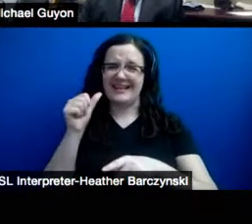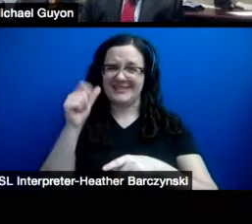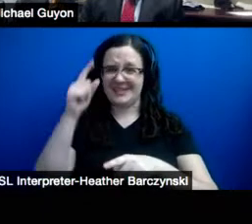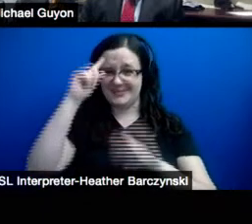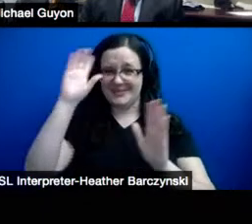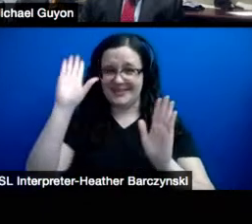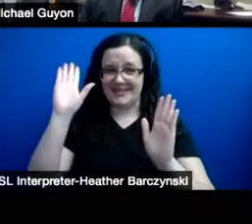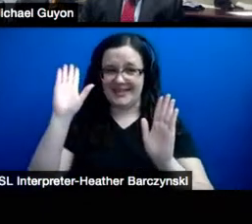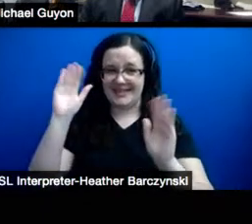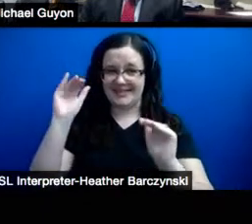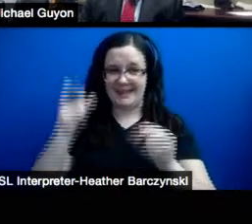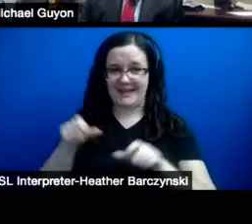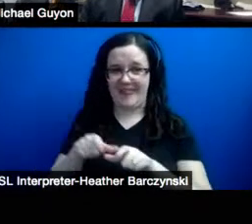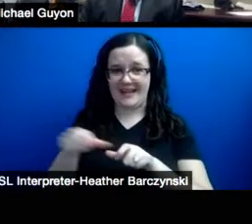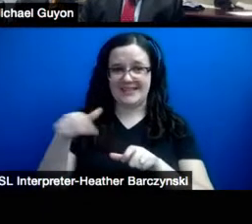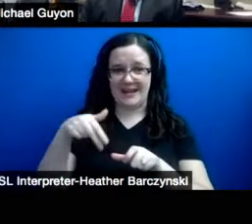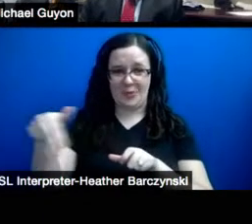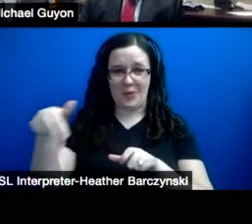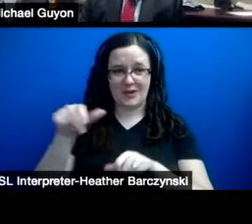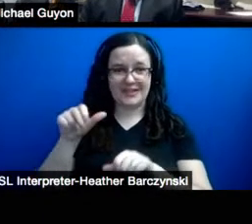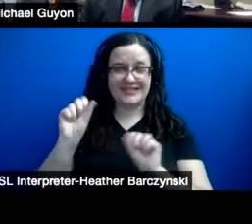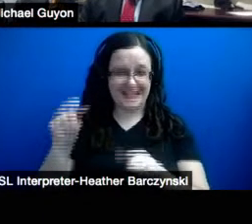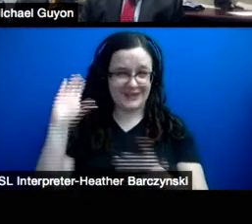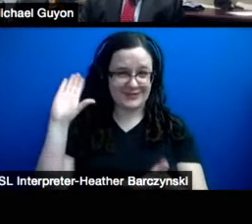of sidewalk work right there, just